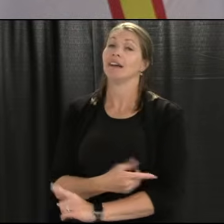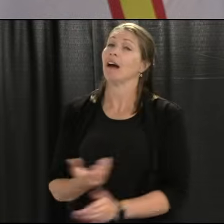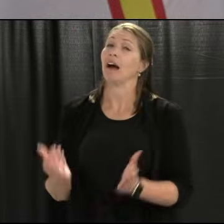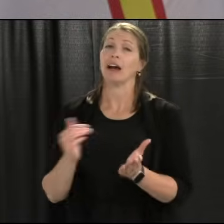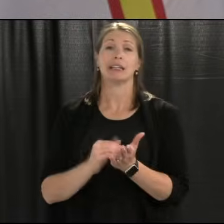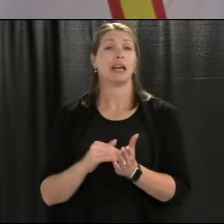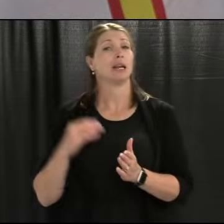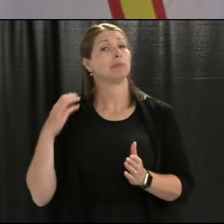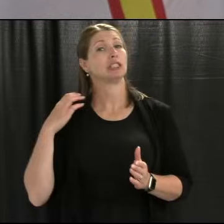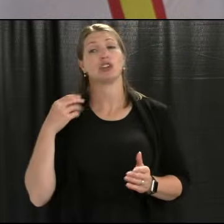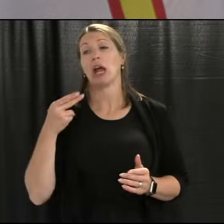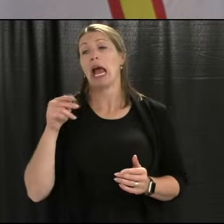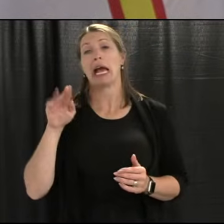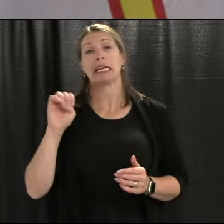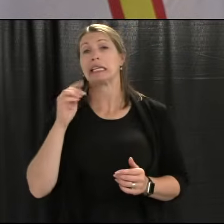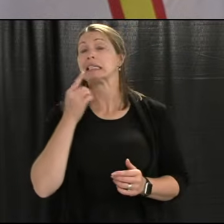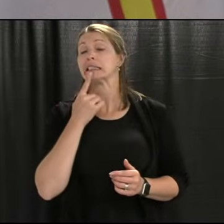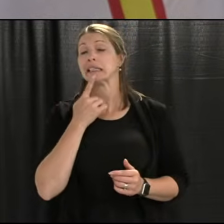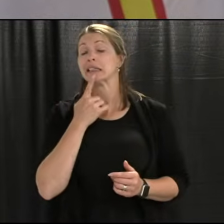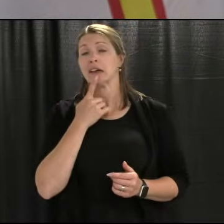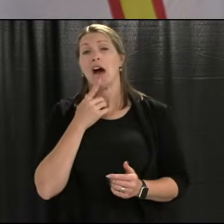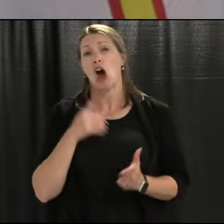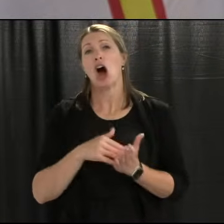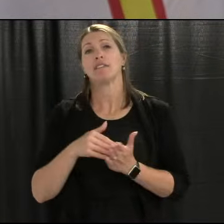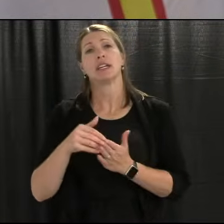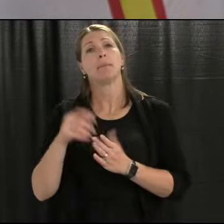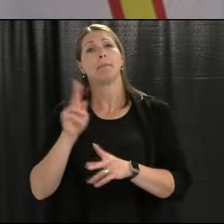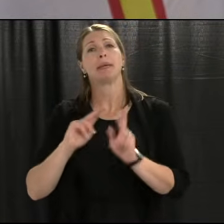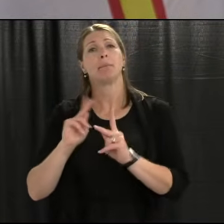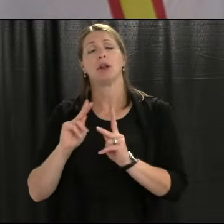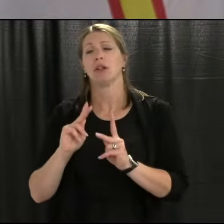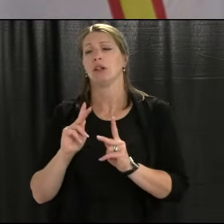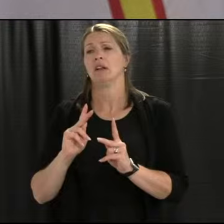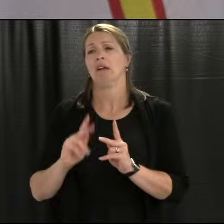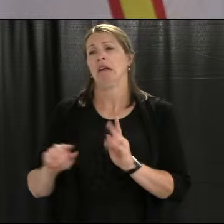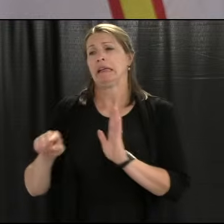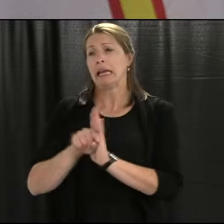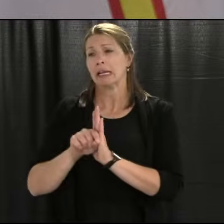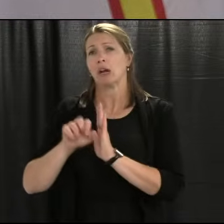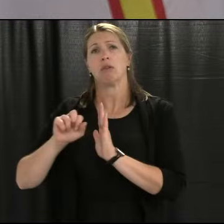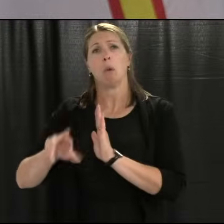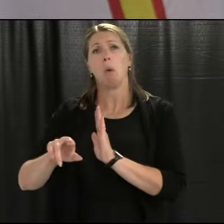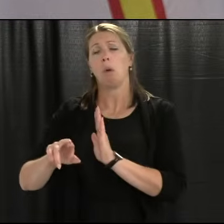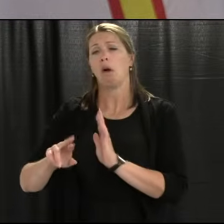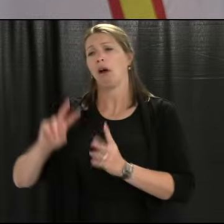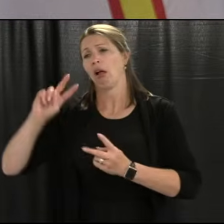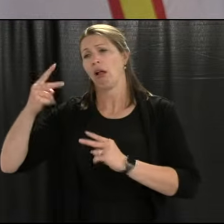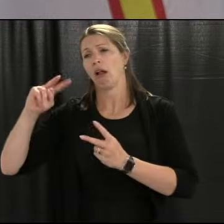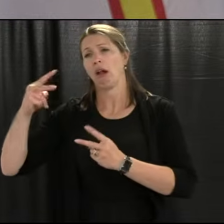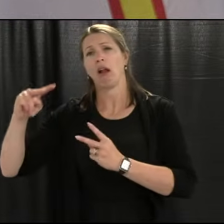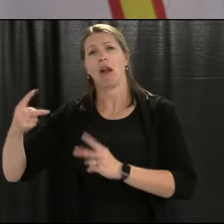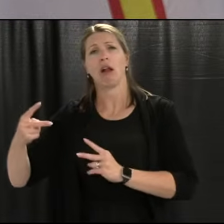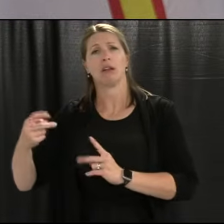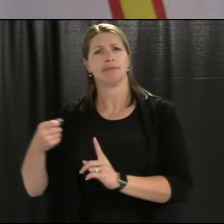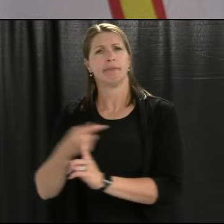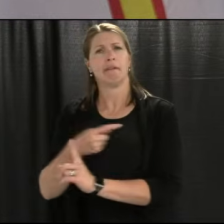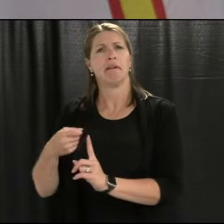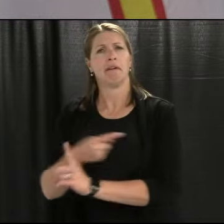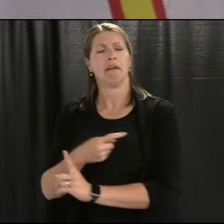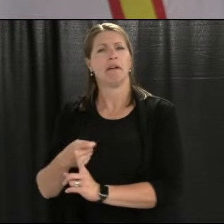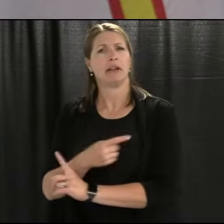to convey misinformation, I would say intentionally. I'm not sure why, but we've been reminding people since day